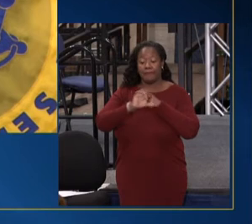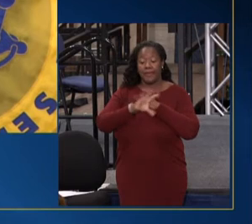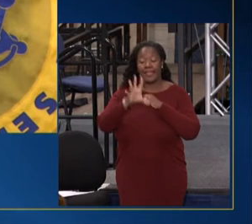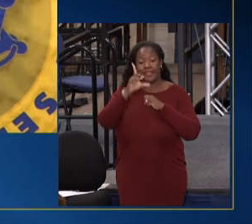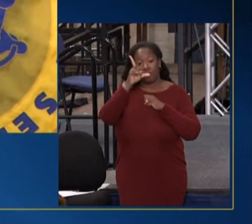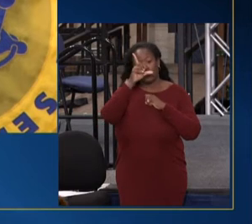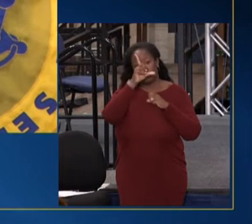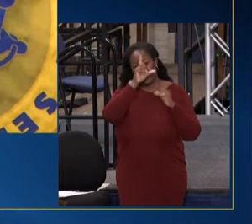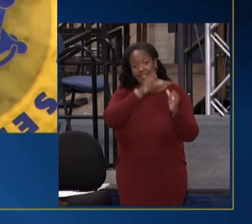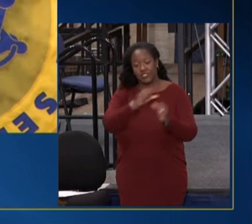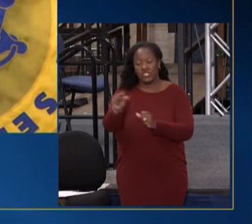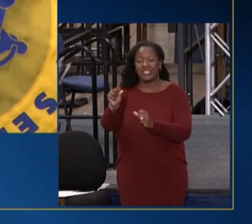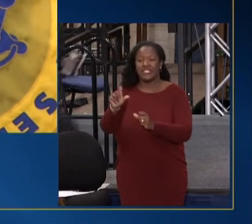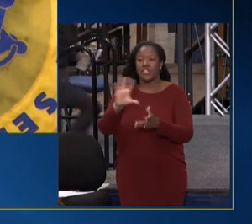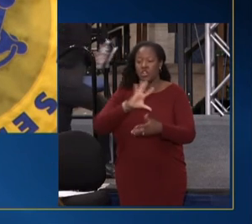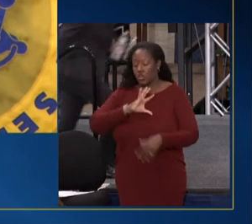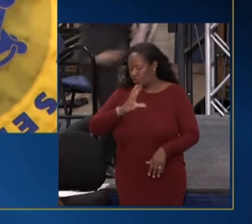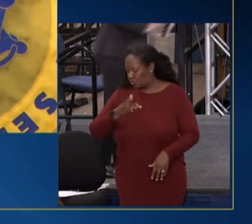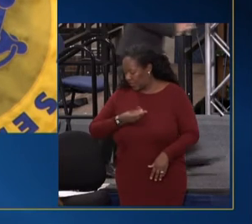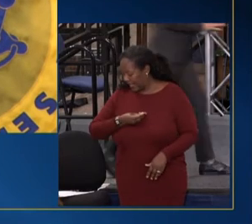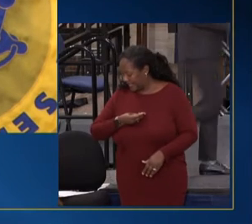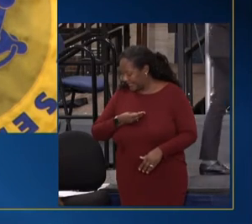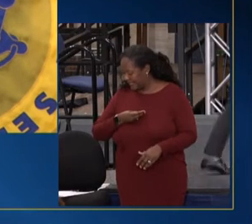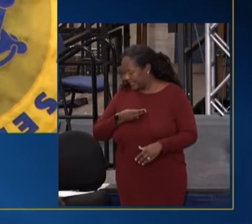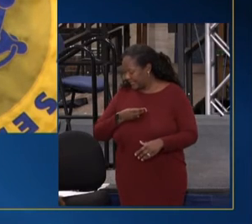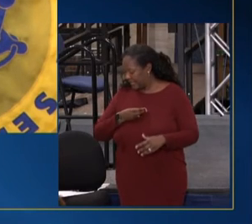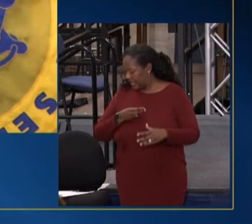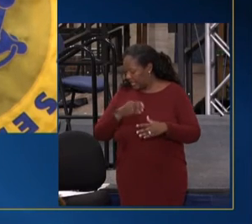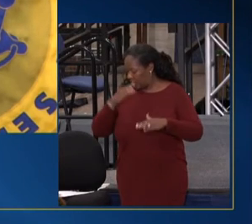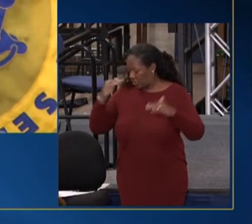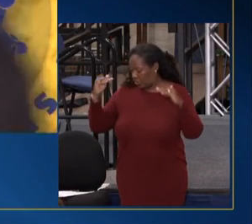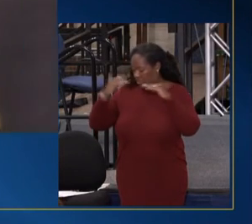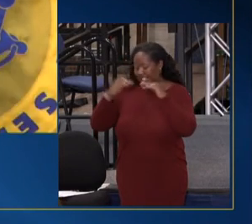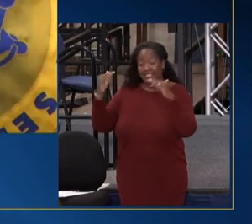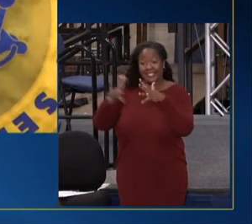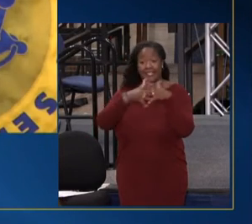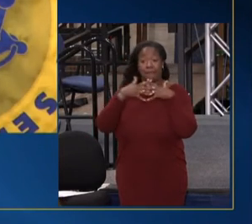Civil Liberties Union, also known as ACLU.